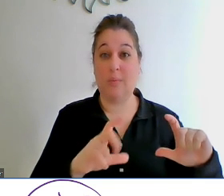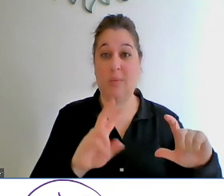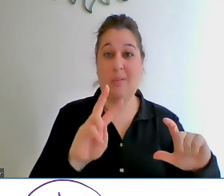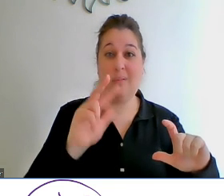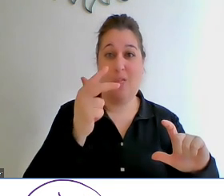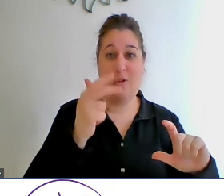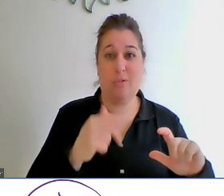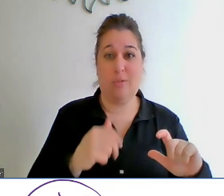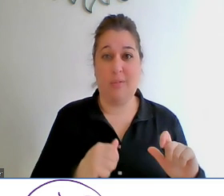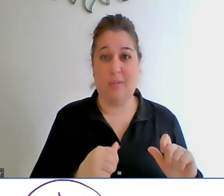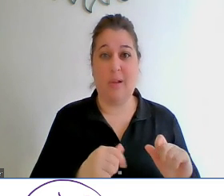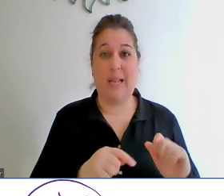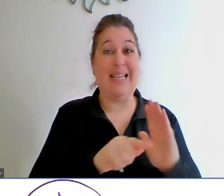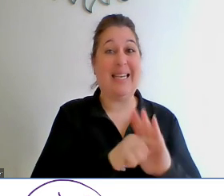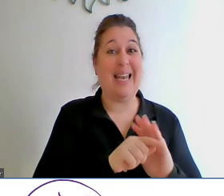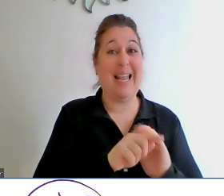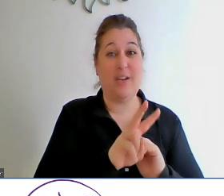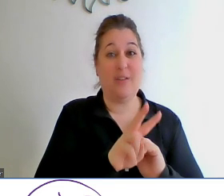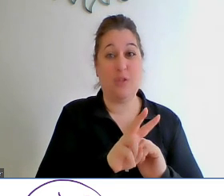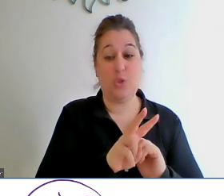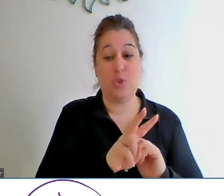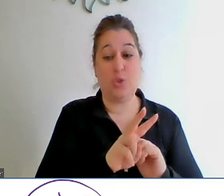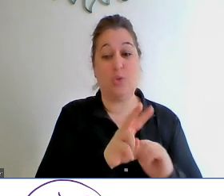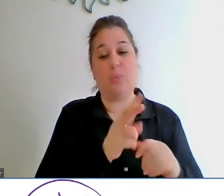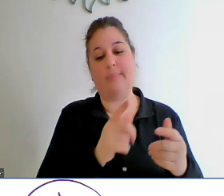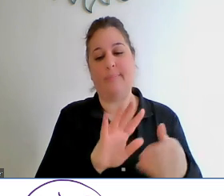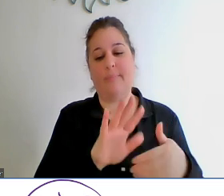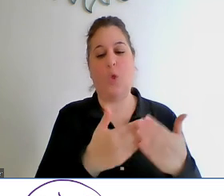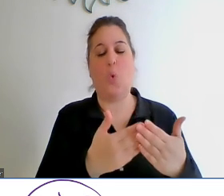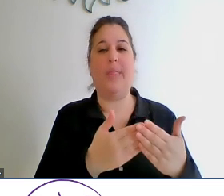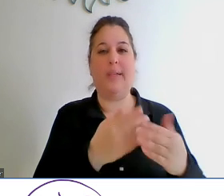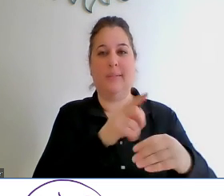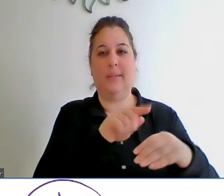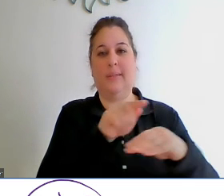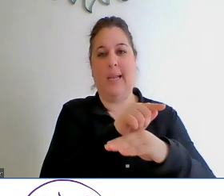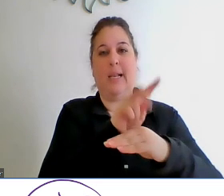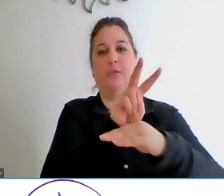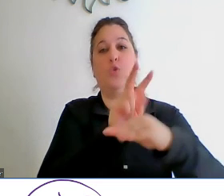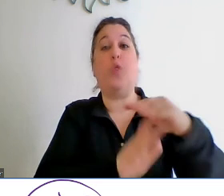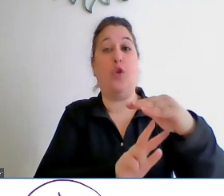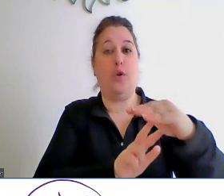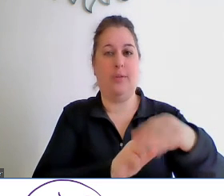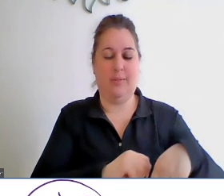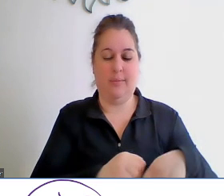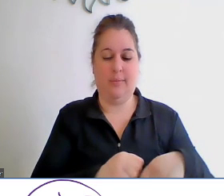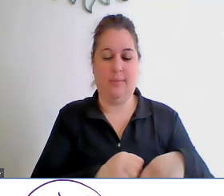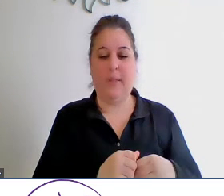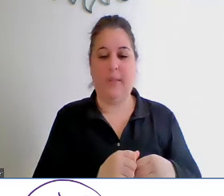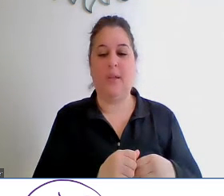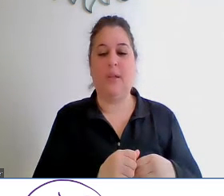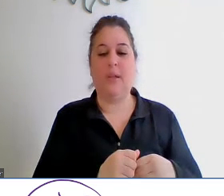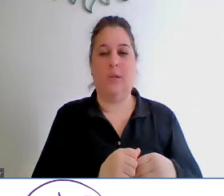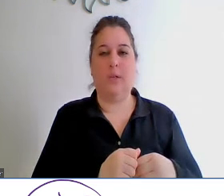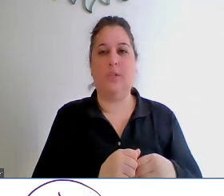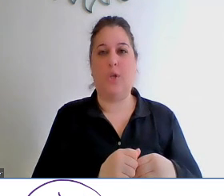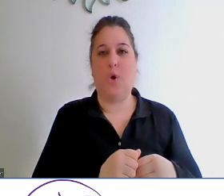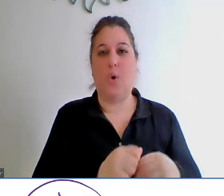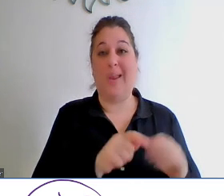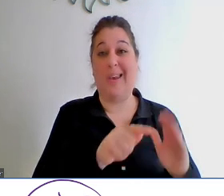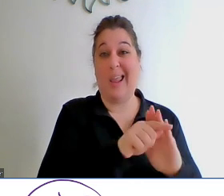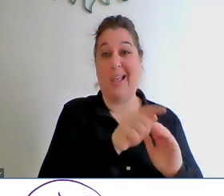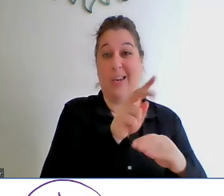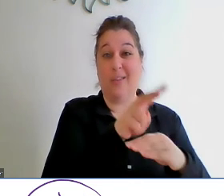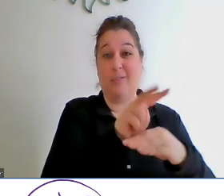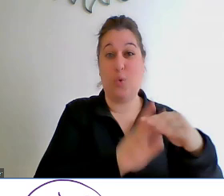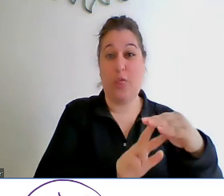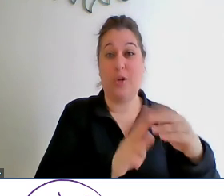third power. So that means I'm going to have negative 2/3 times negative 2/3 times